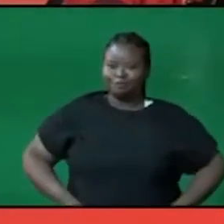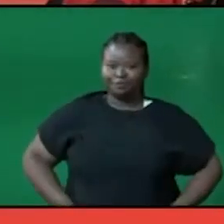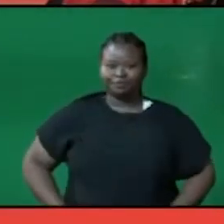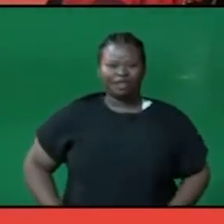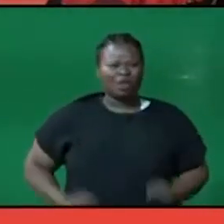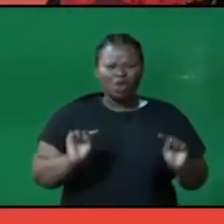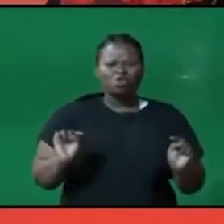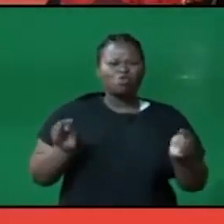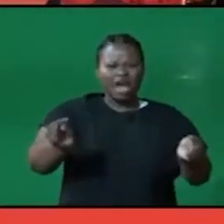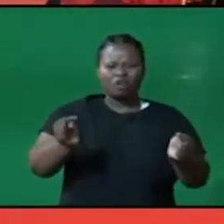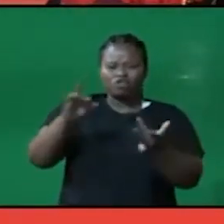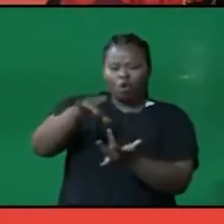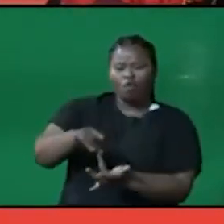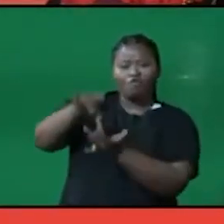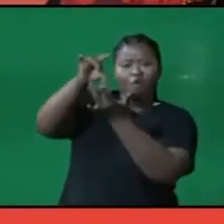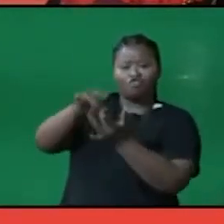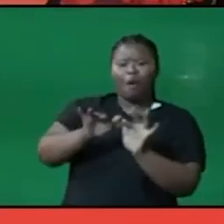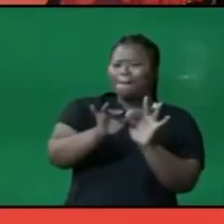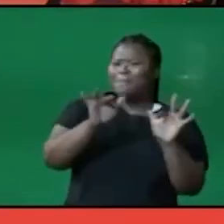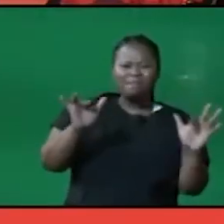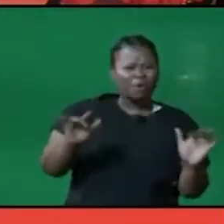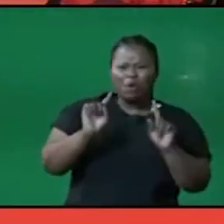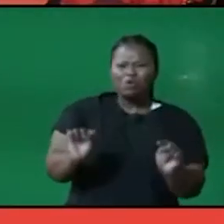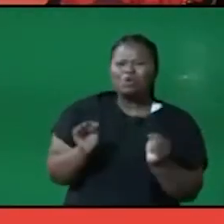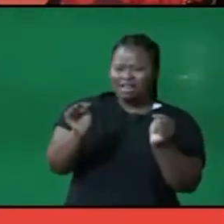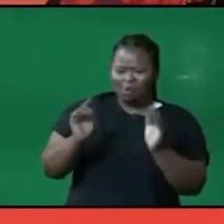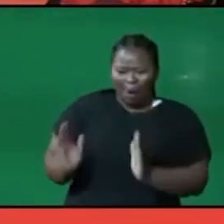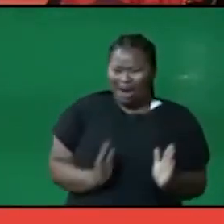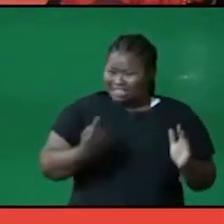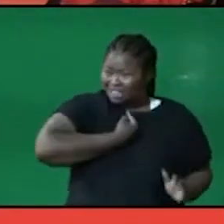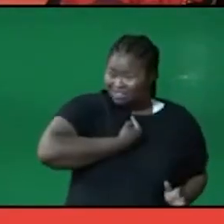you cannot elect people who can organize themselves.